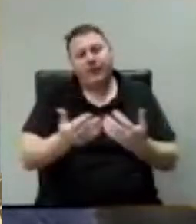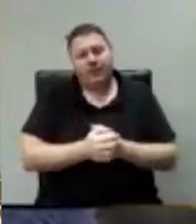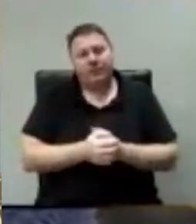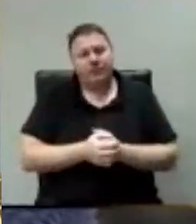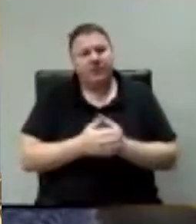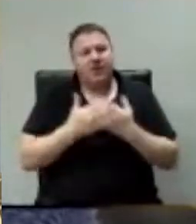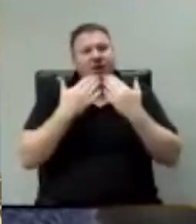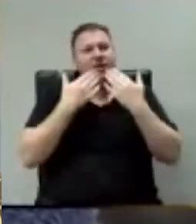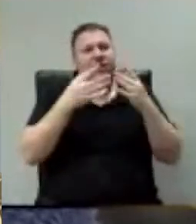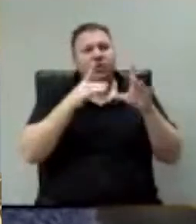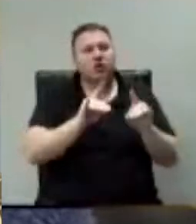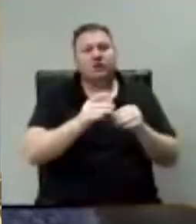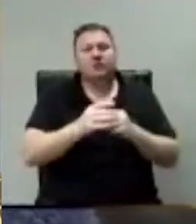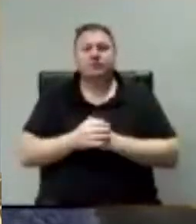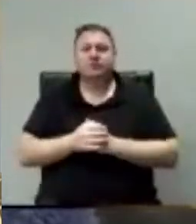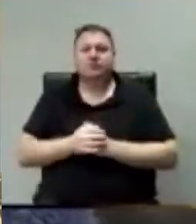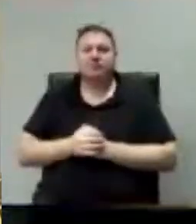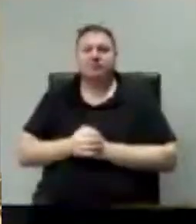Okay.